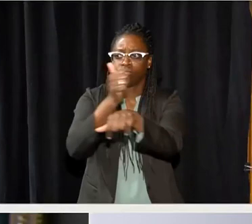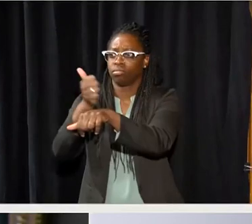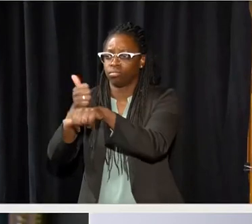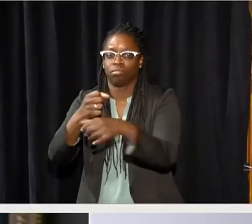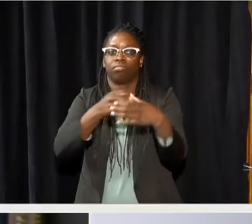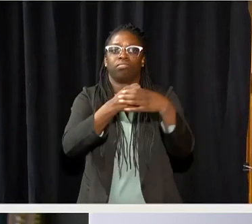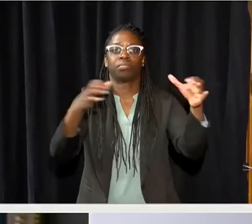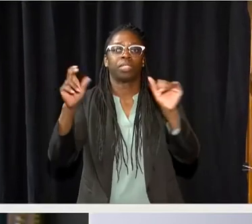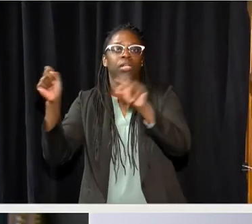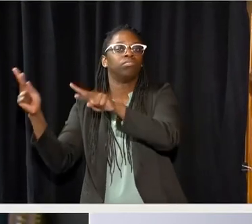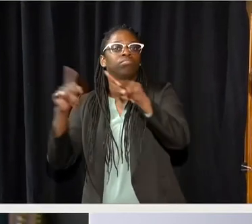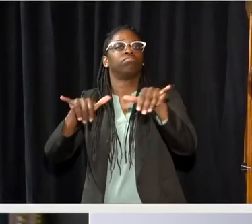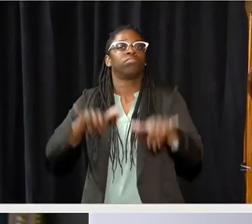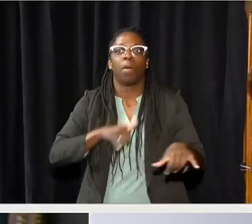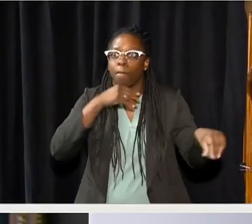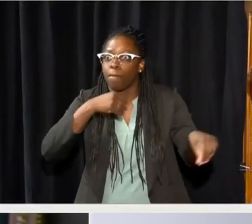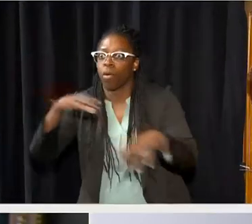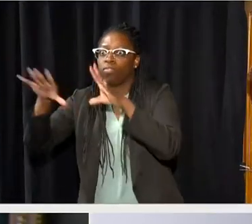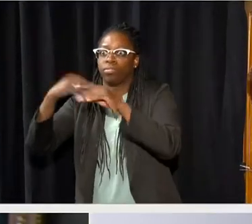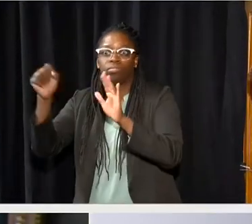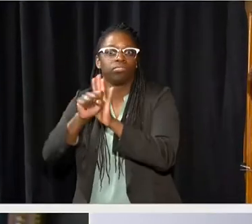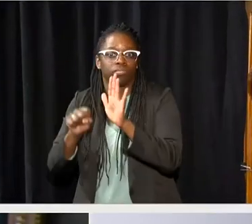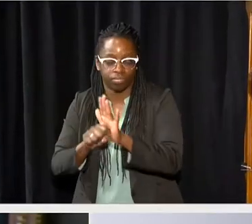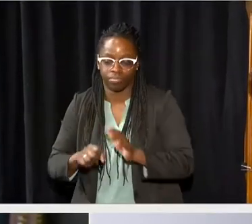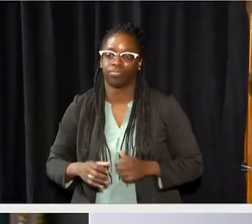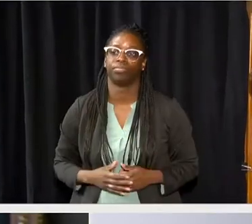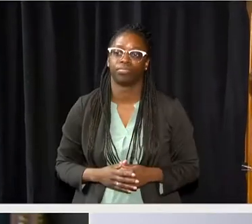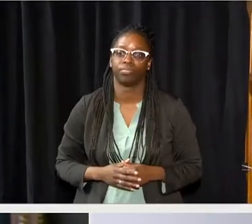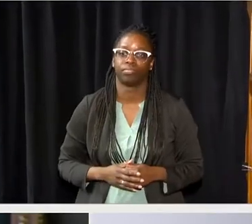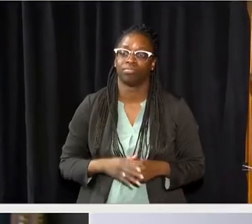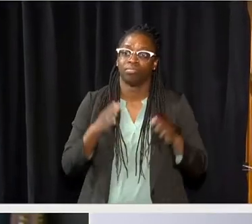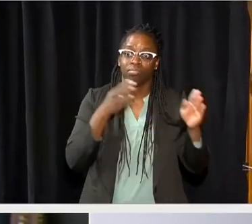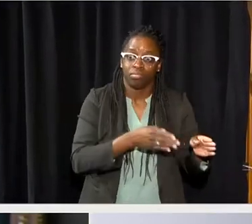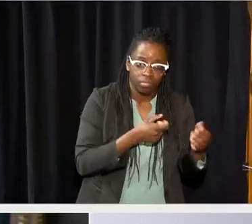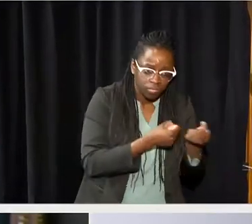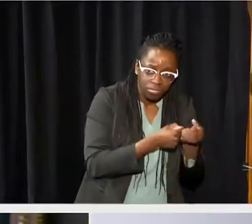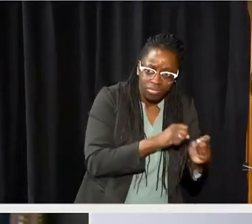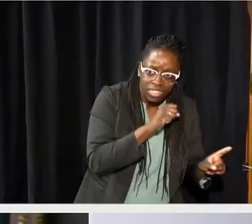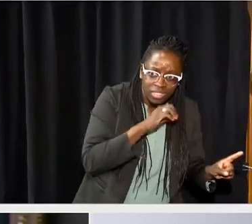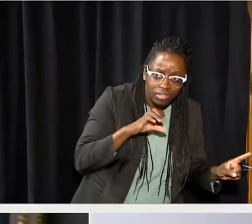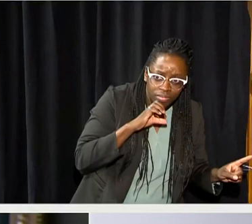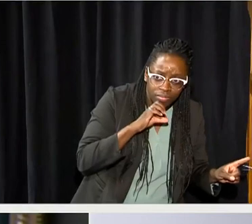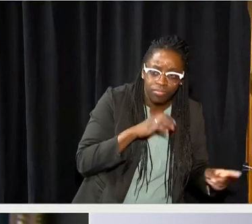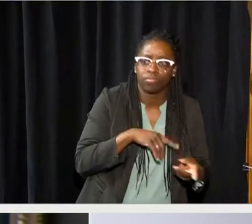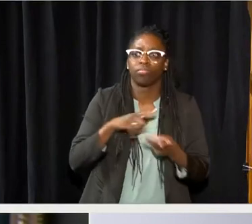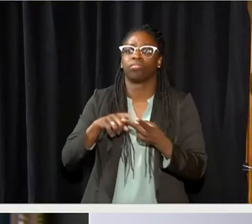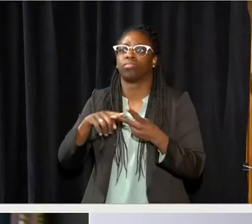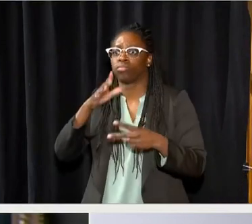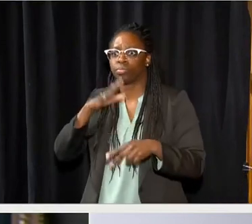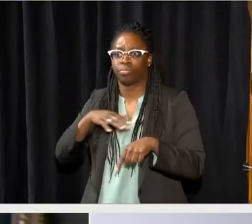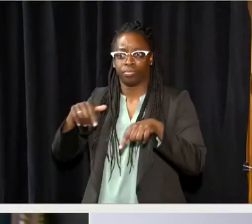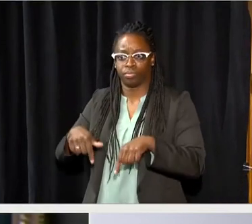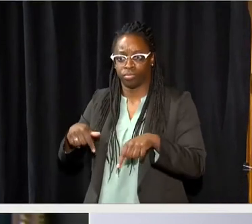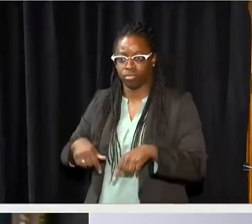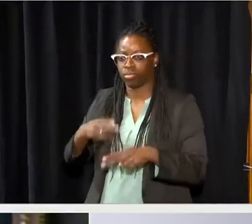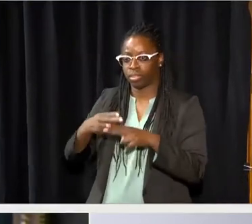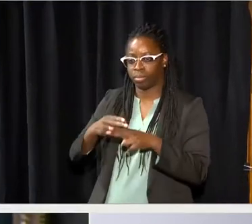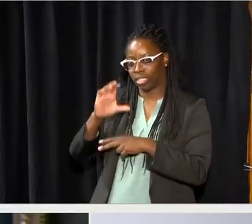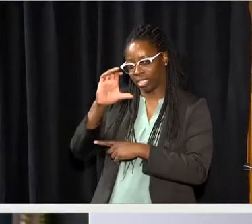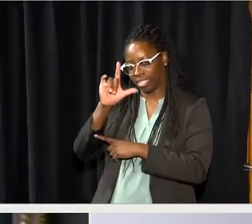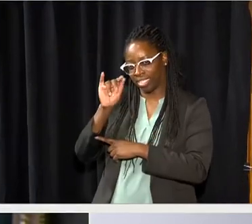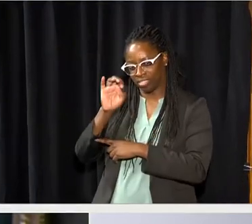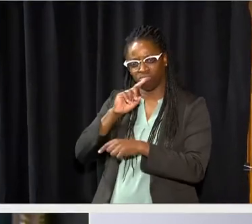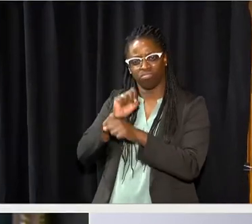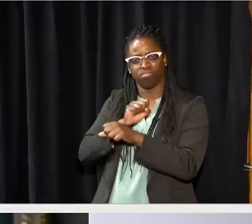well. With us tonight is Elaine Correa. Elaine is 87 years